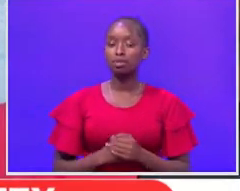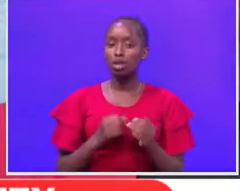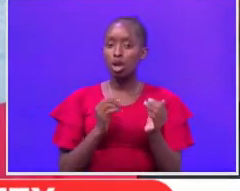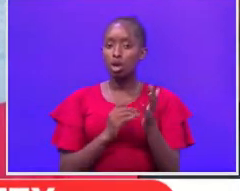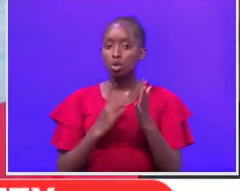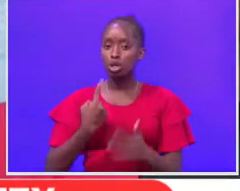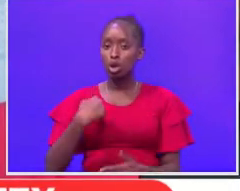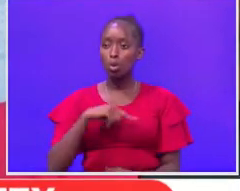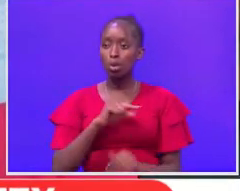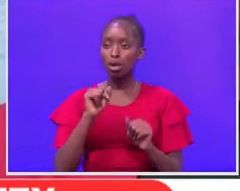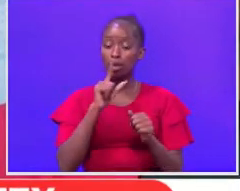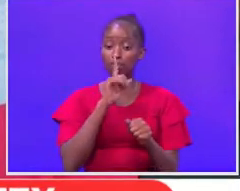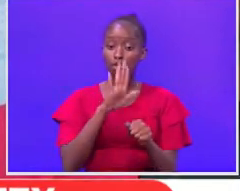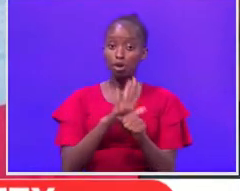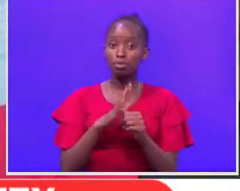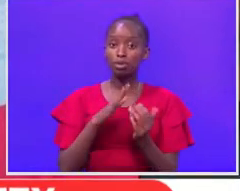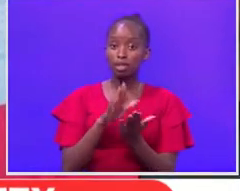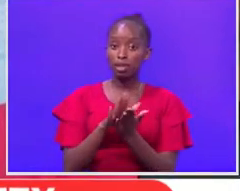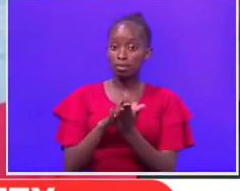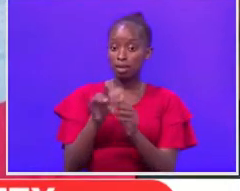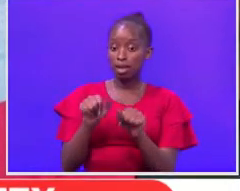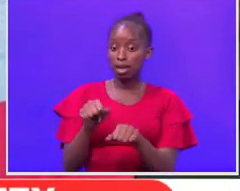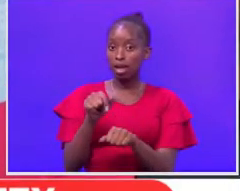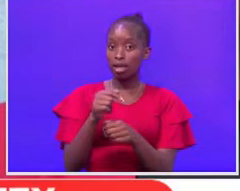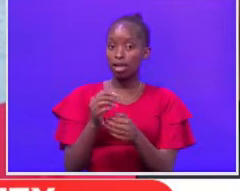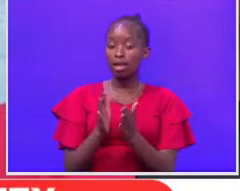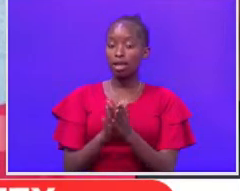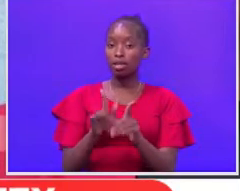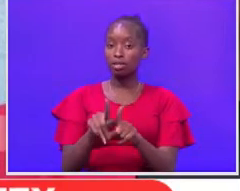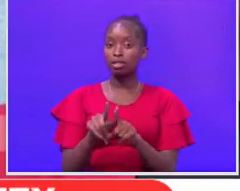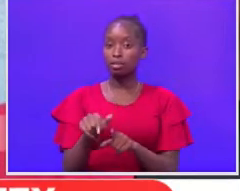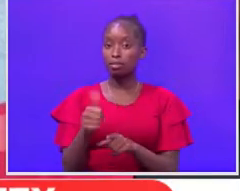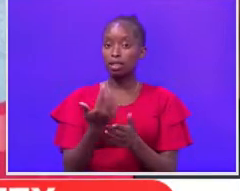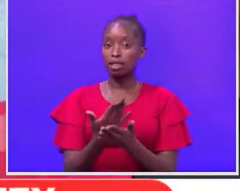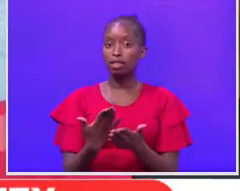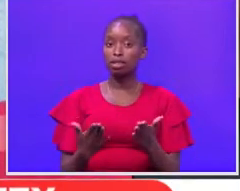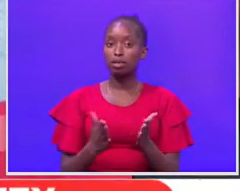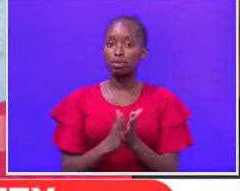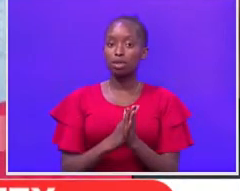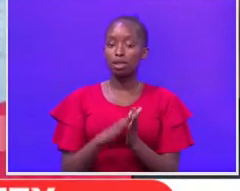safeguard, among other things, patient confidentiality,